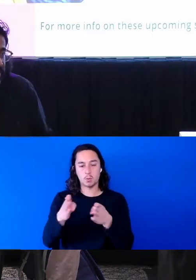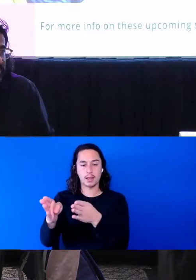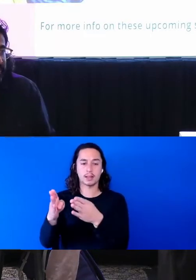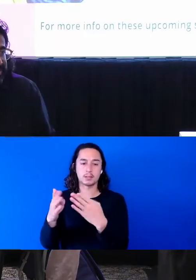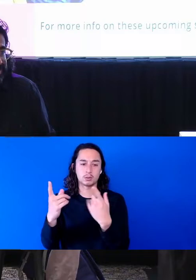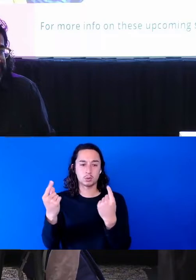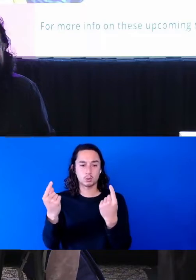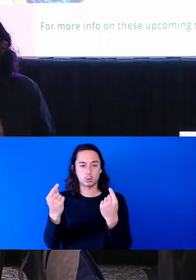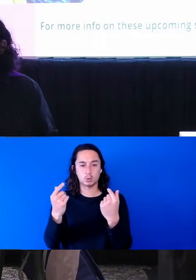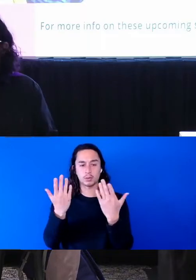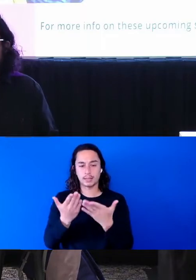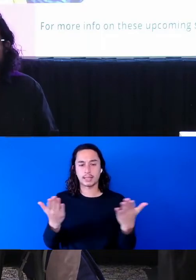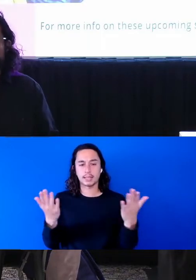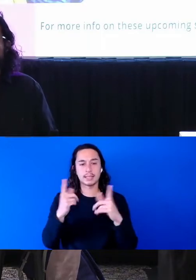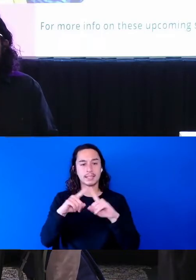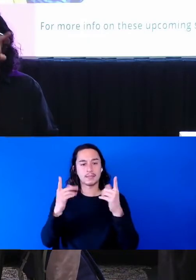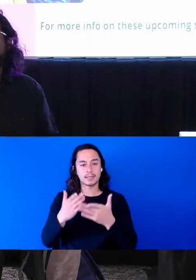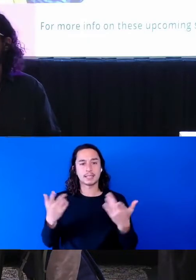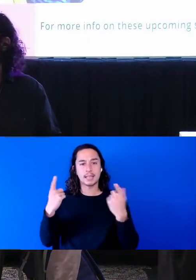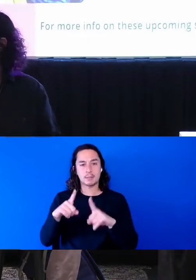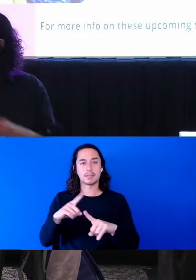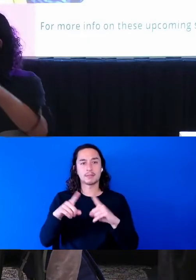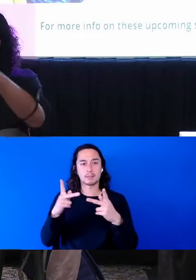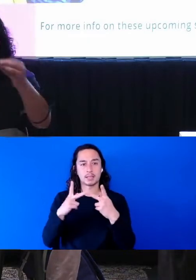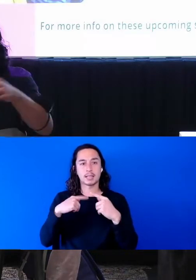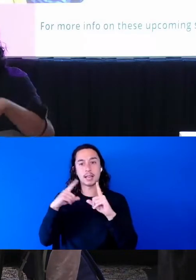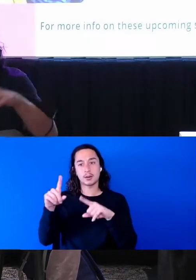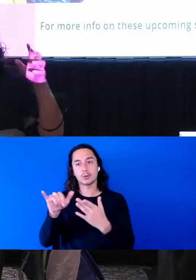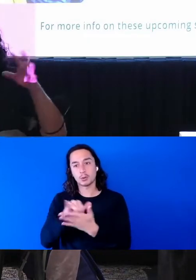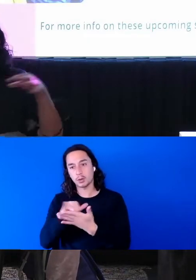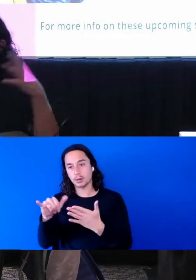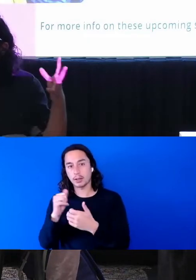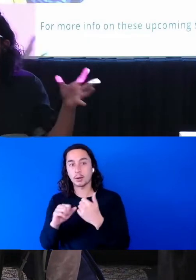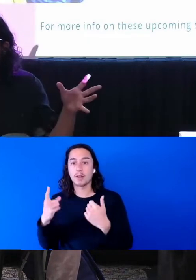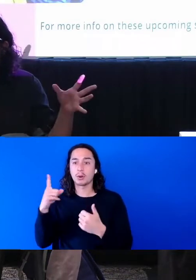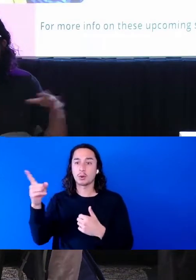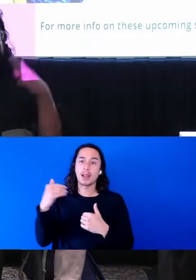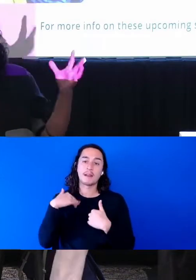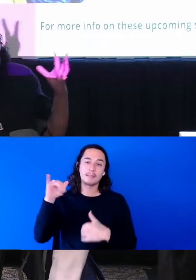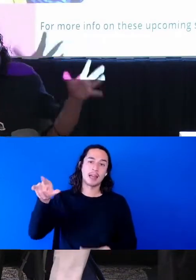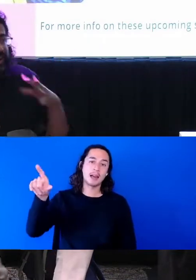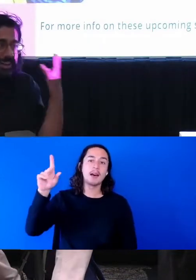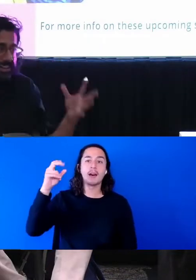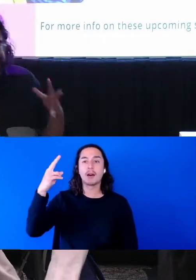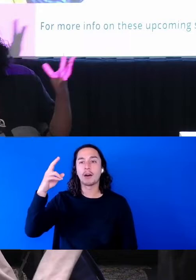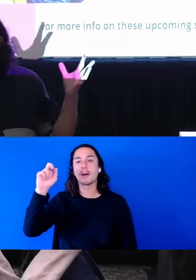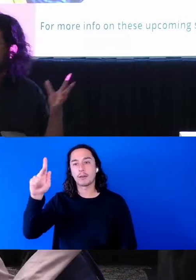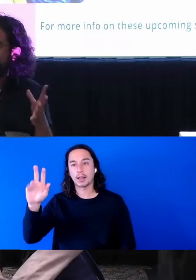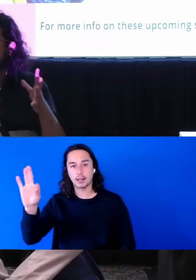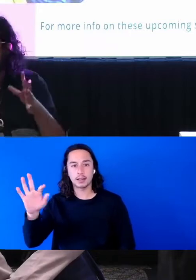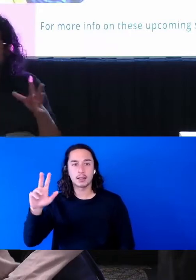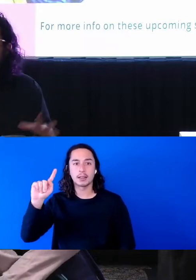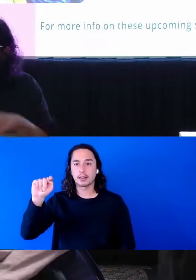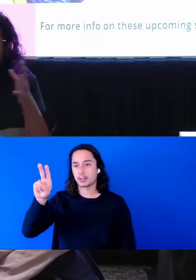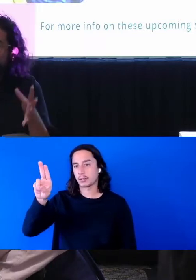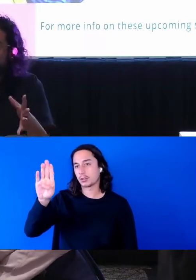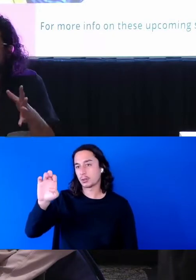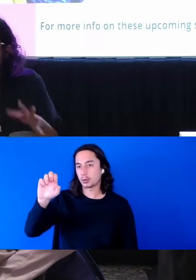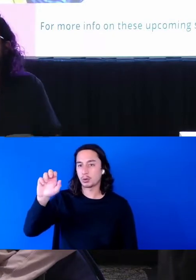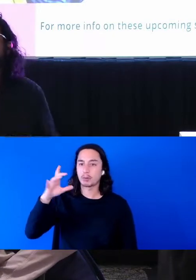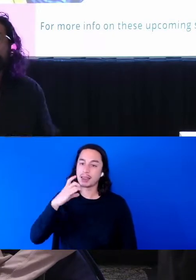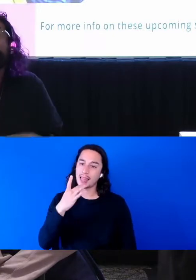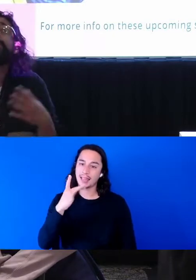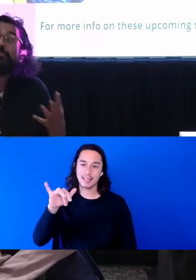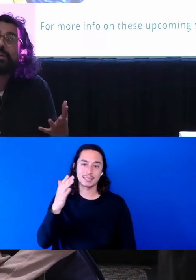things happening in different places. Like, when I go to New York, I'm like, oh, everyone got that, like, same tube light. Okay, like, now I know the tube light is the thing